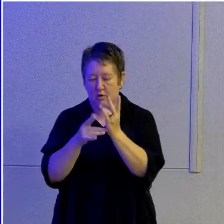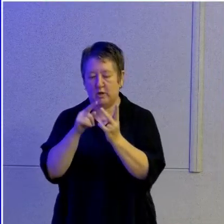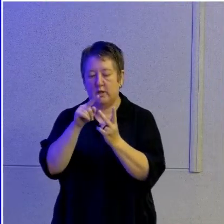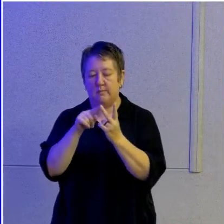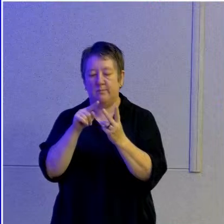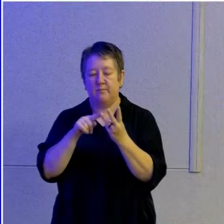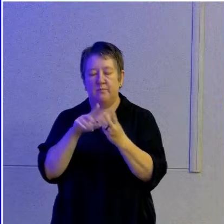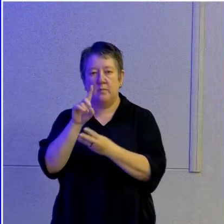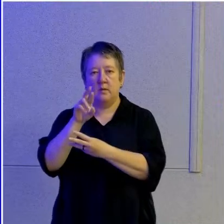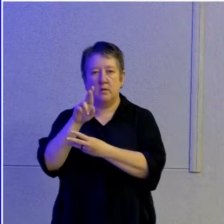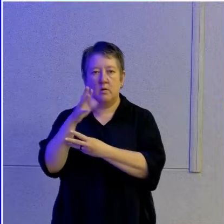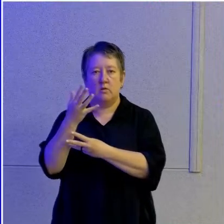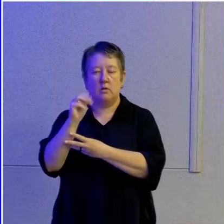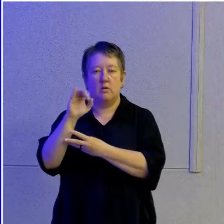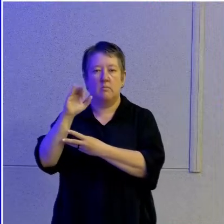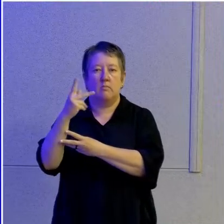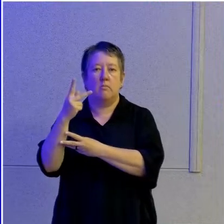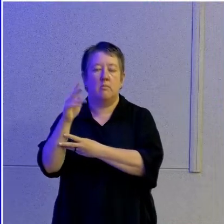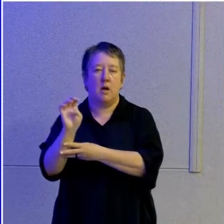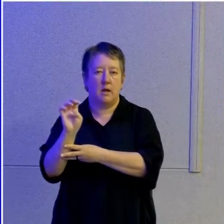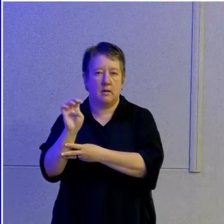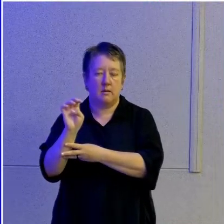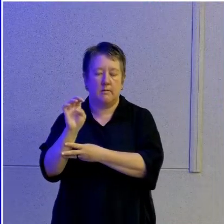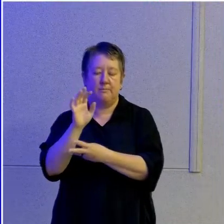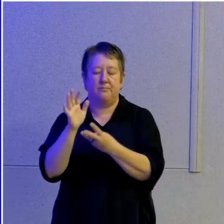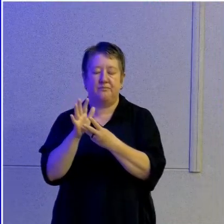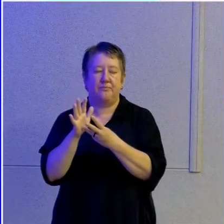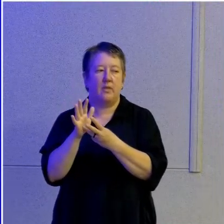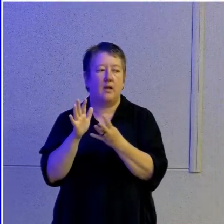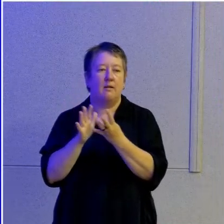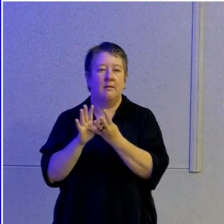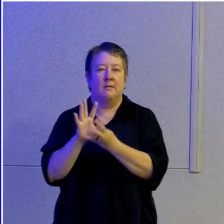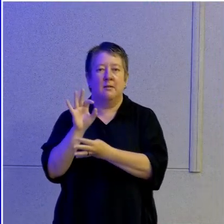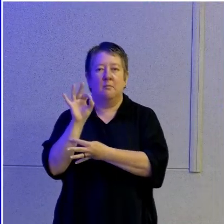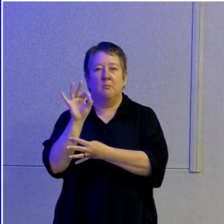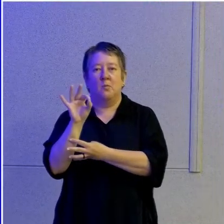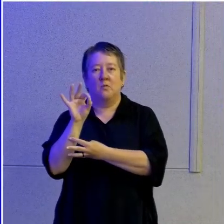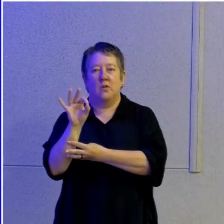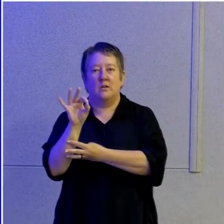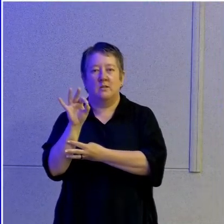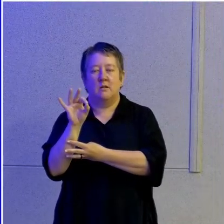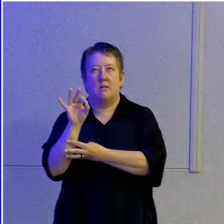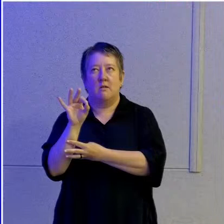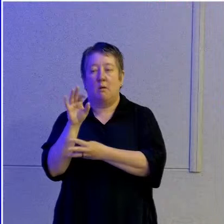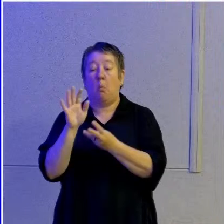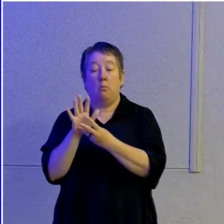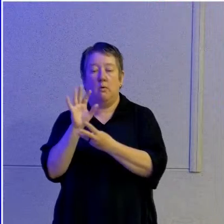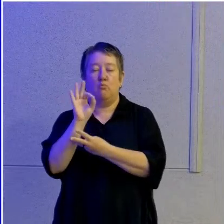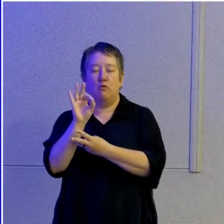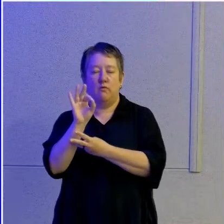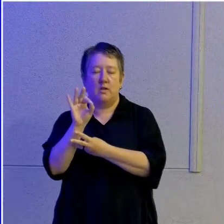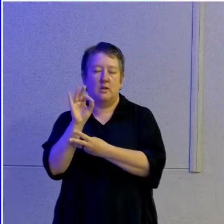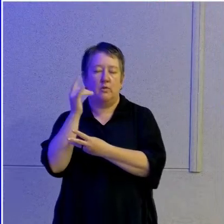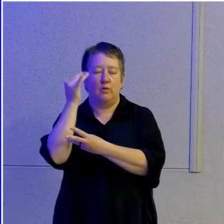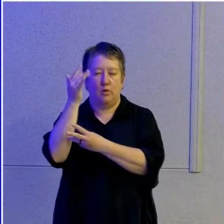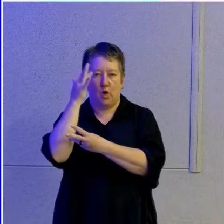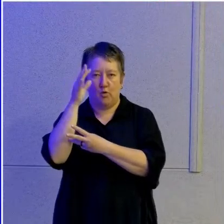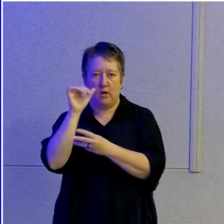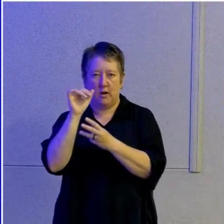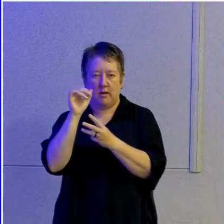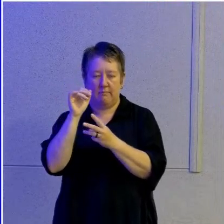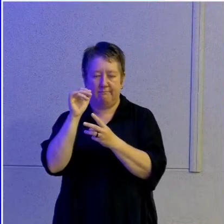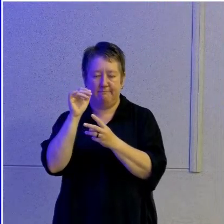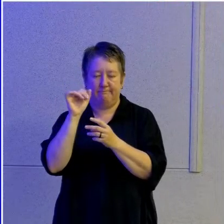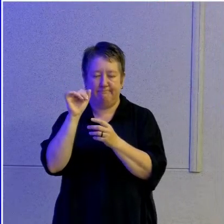Dr. Mike Lamont, Professor in Theoretical Physics at King's College, London, Professor